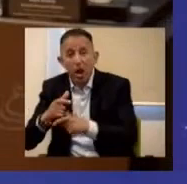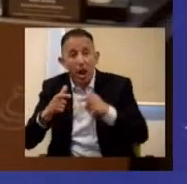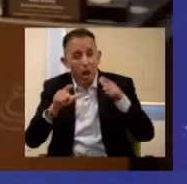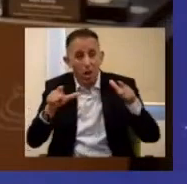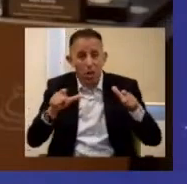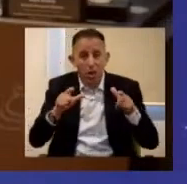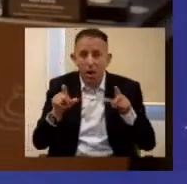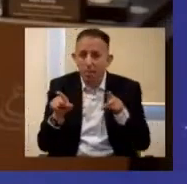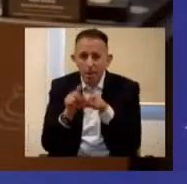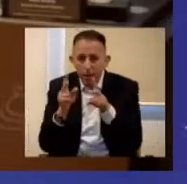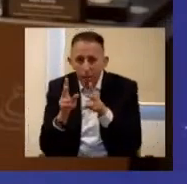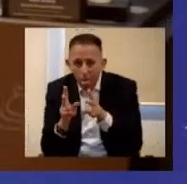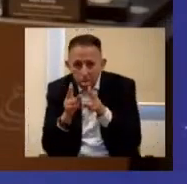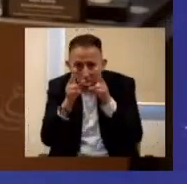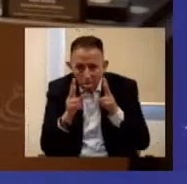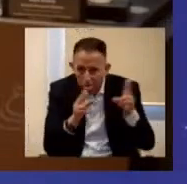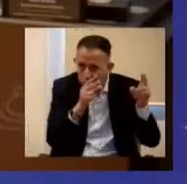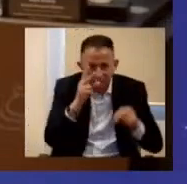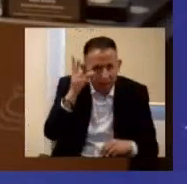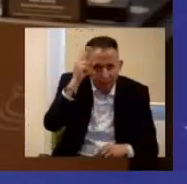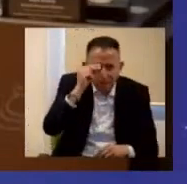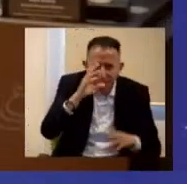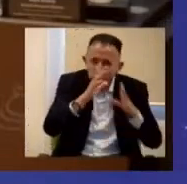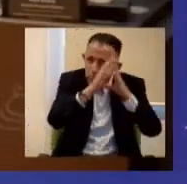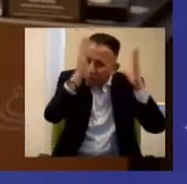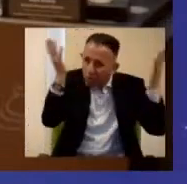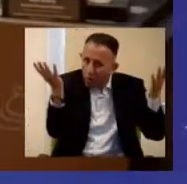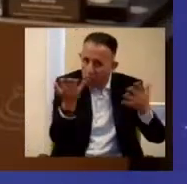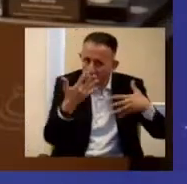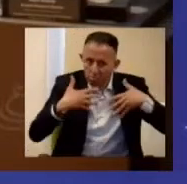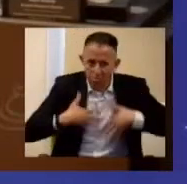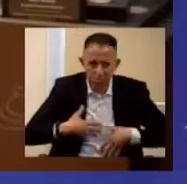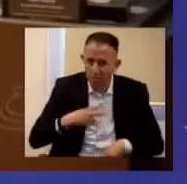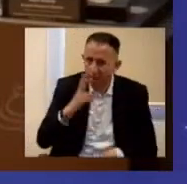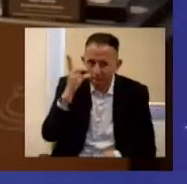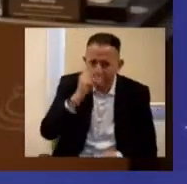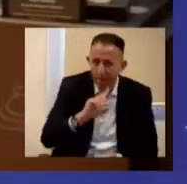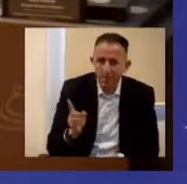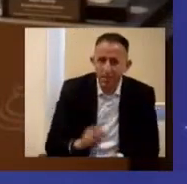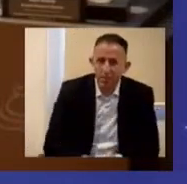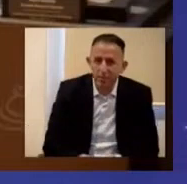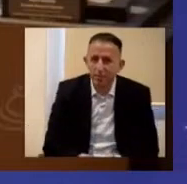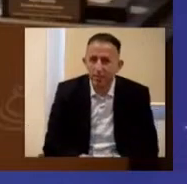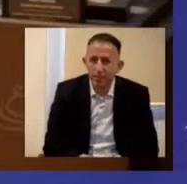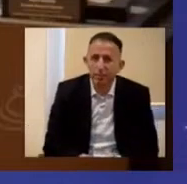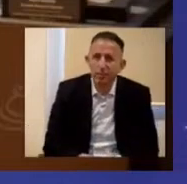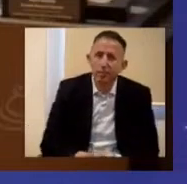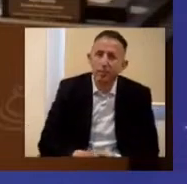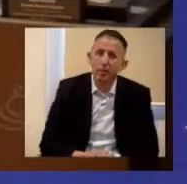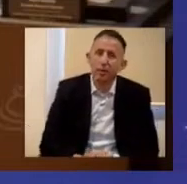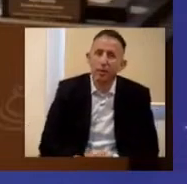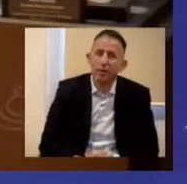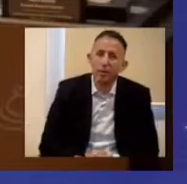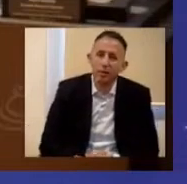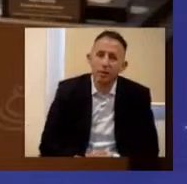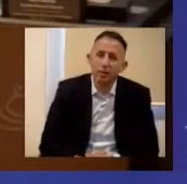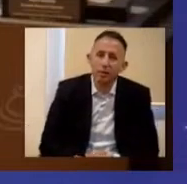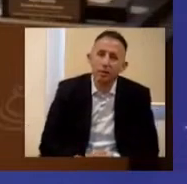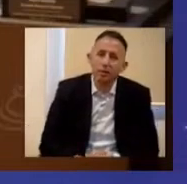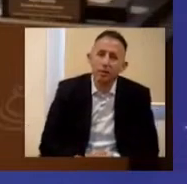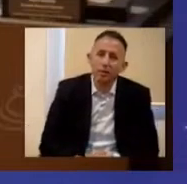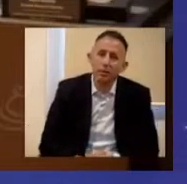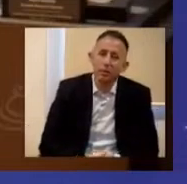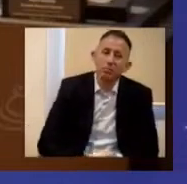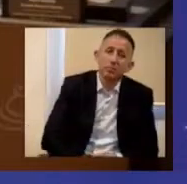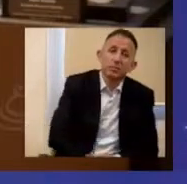we consider as motivations. Machines do not have any motivation. The motivation should come from